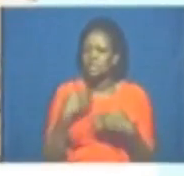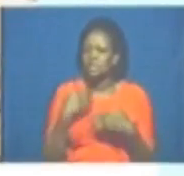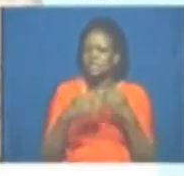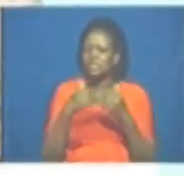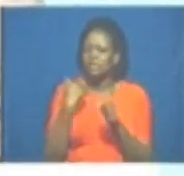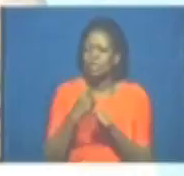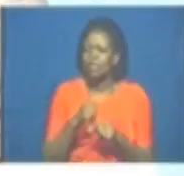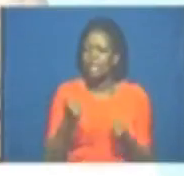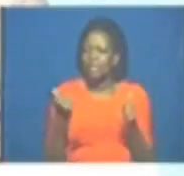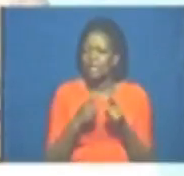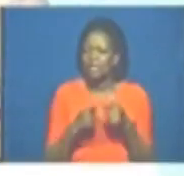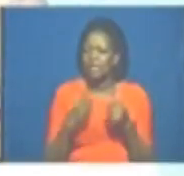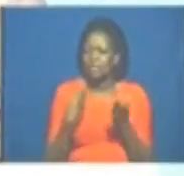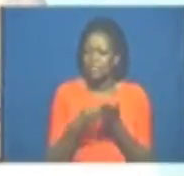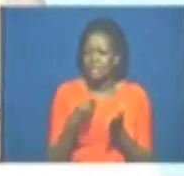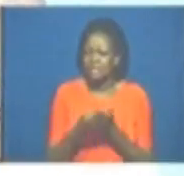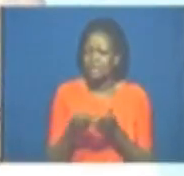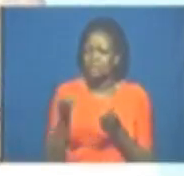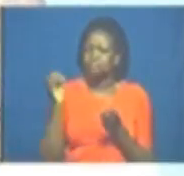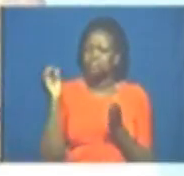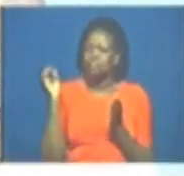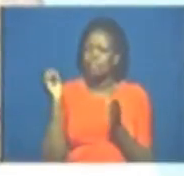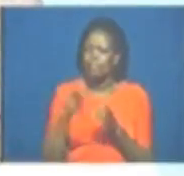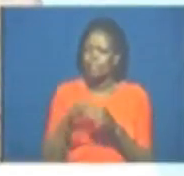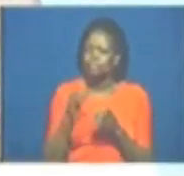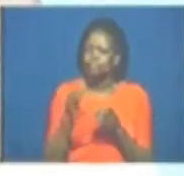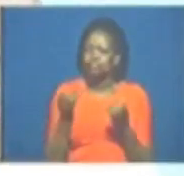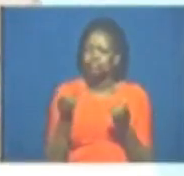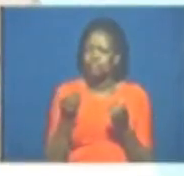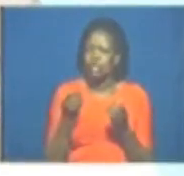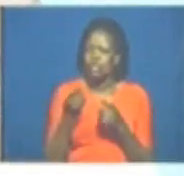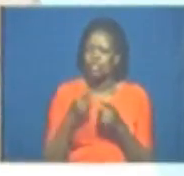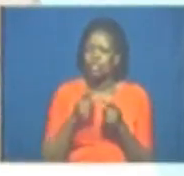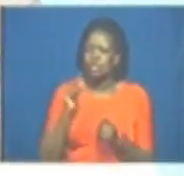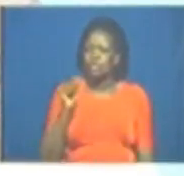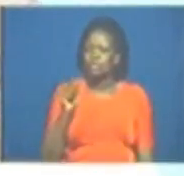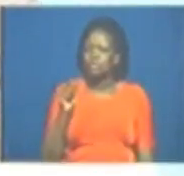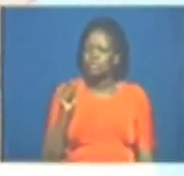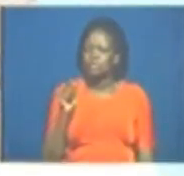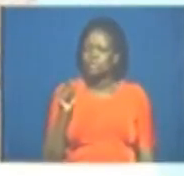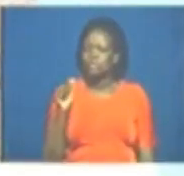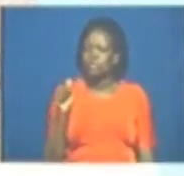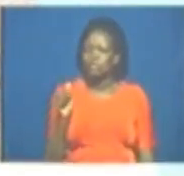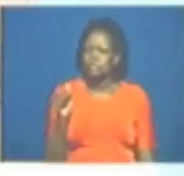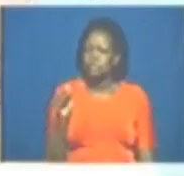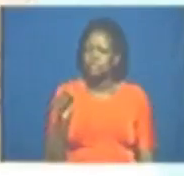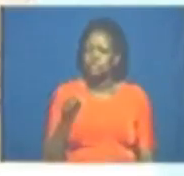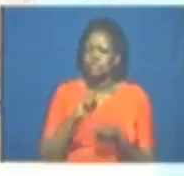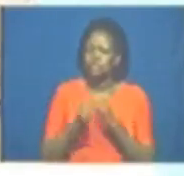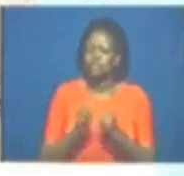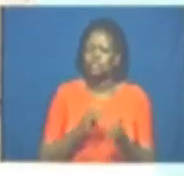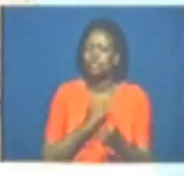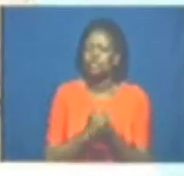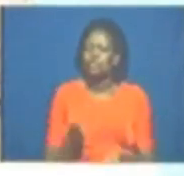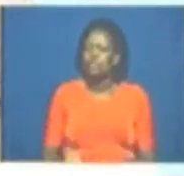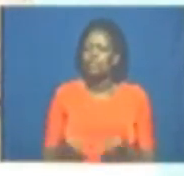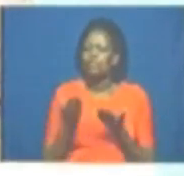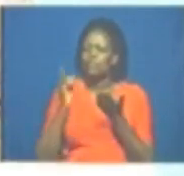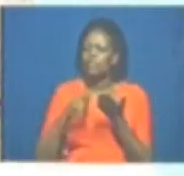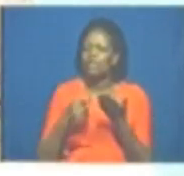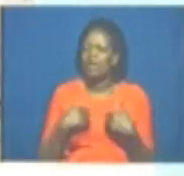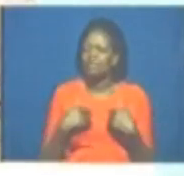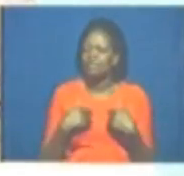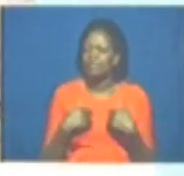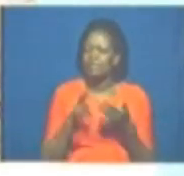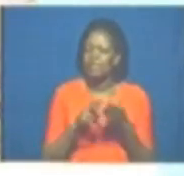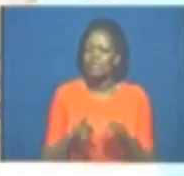Then there is money which came in, which they were given through the transitional authority to improve on what they were having. So the lie that